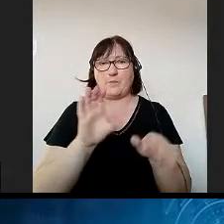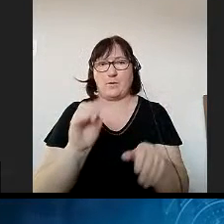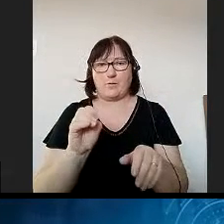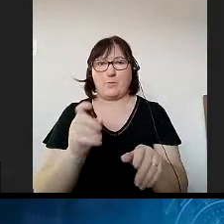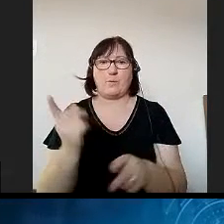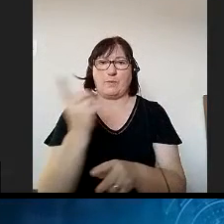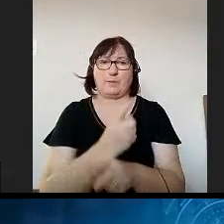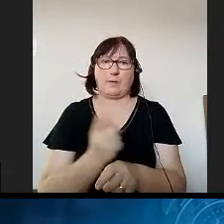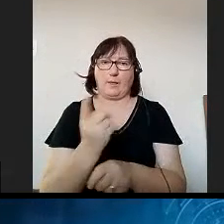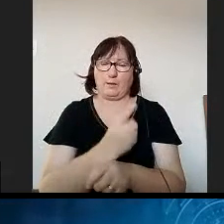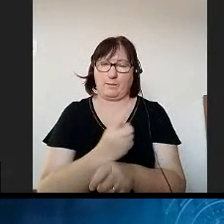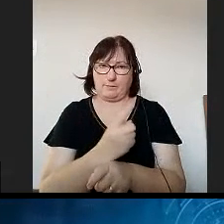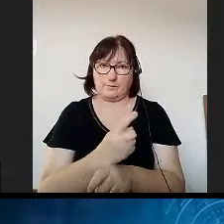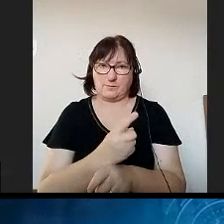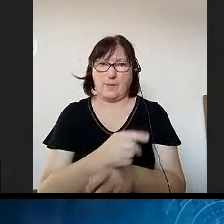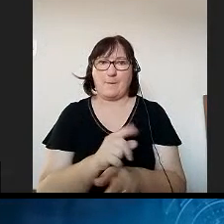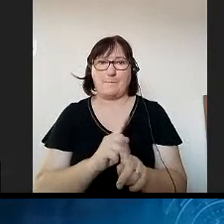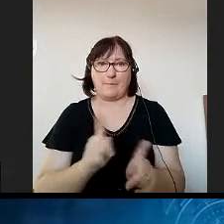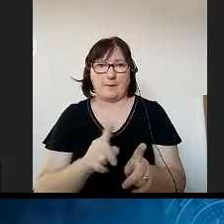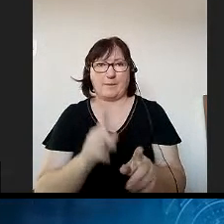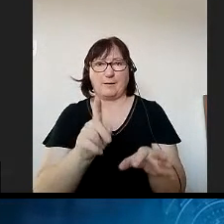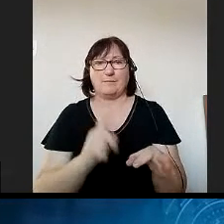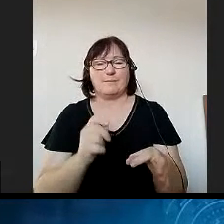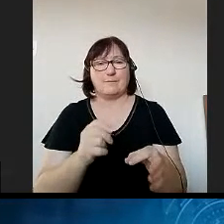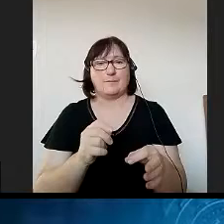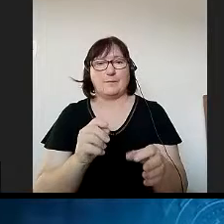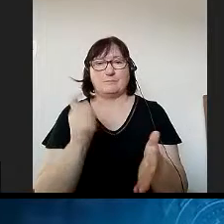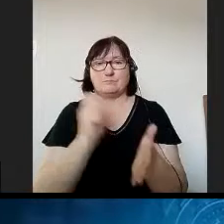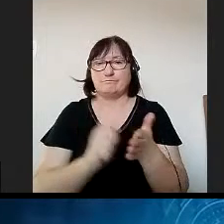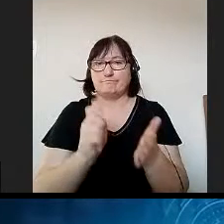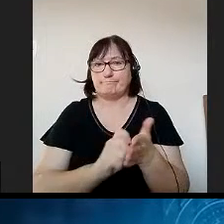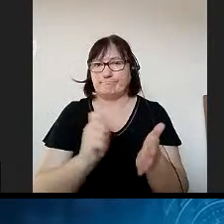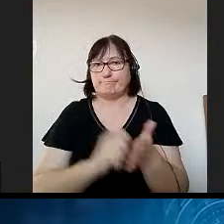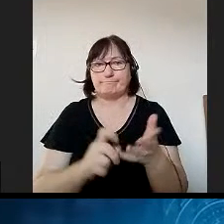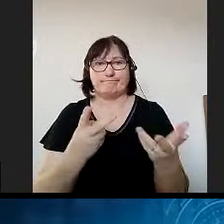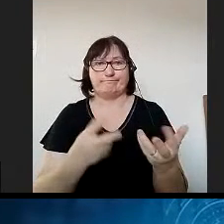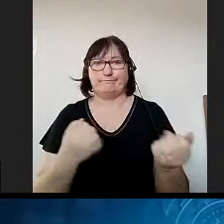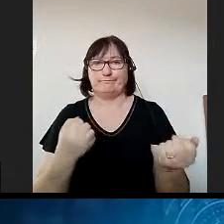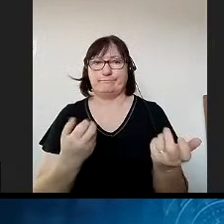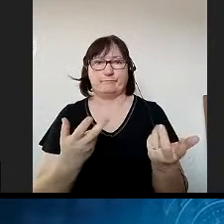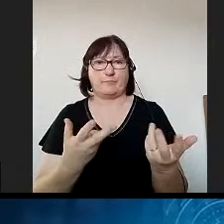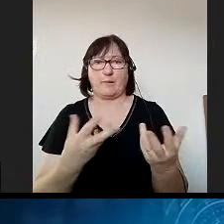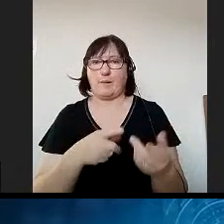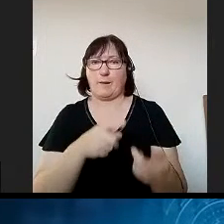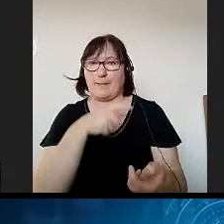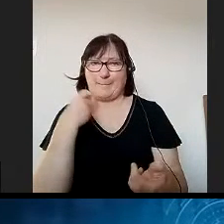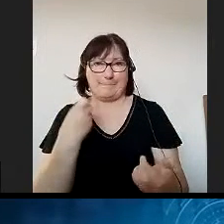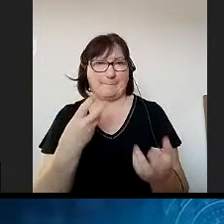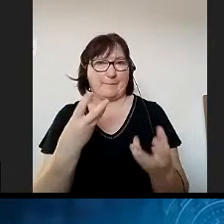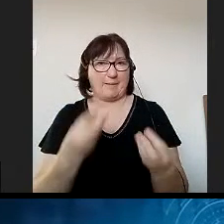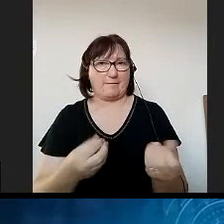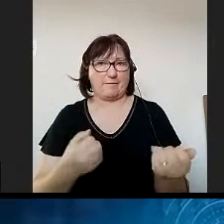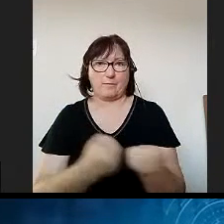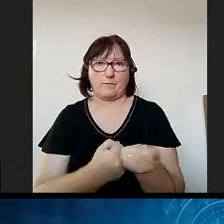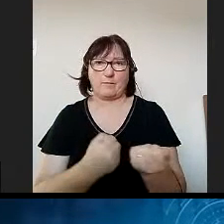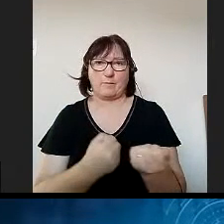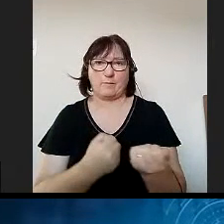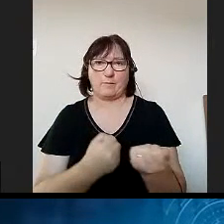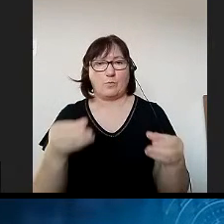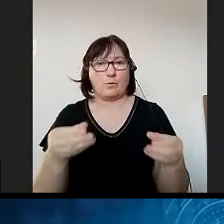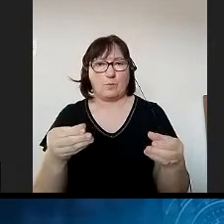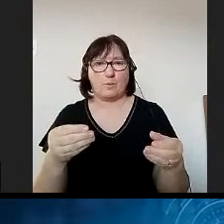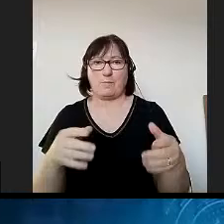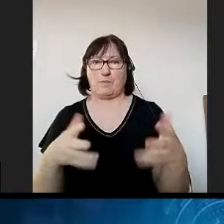application together with the supporting document, prescribed form DA52, literature, all